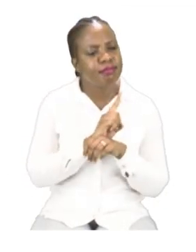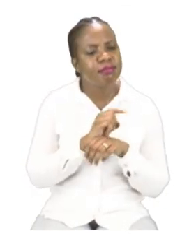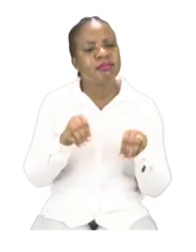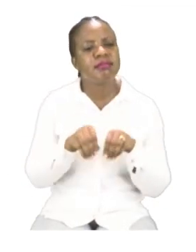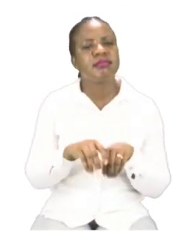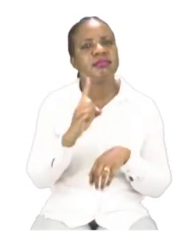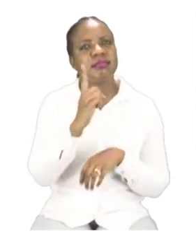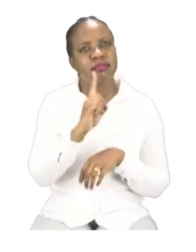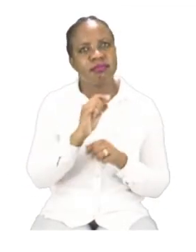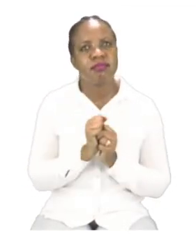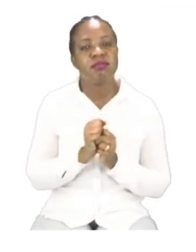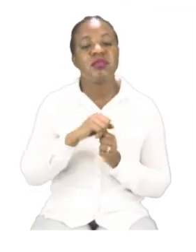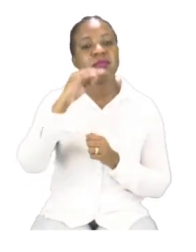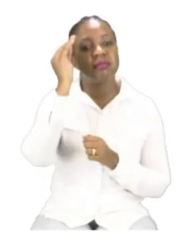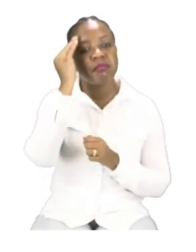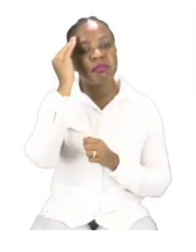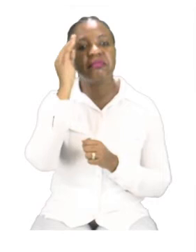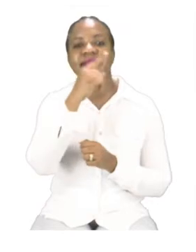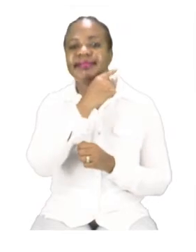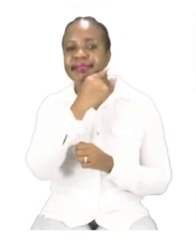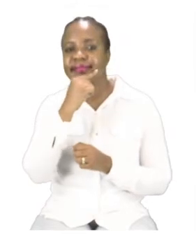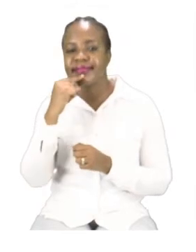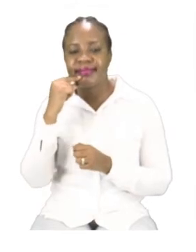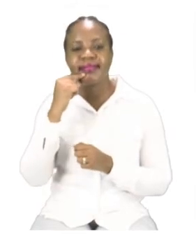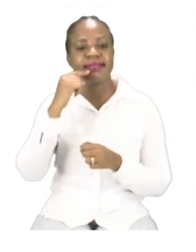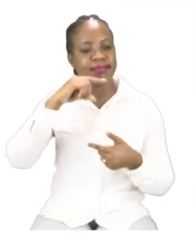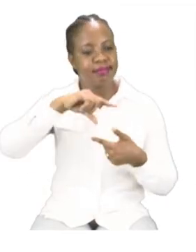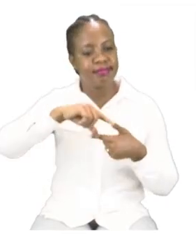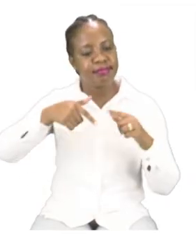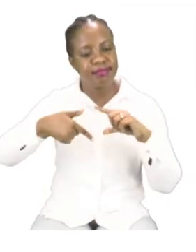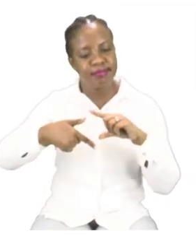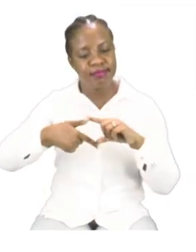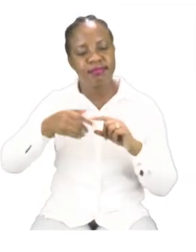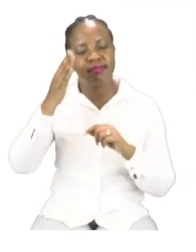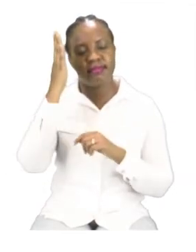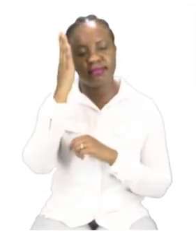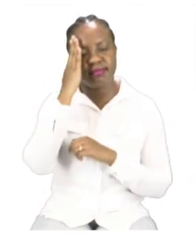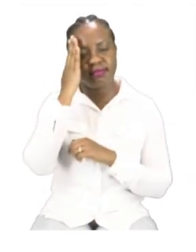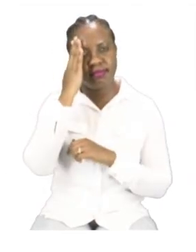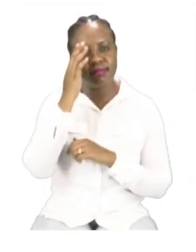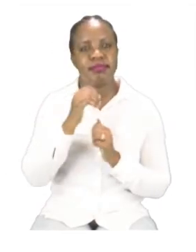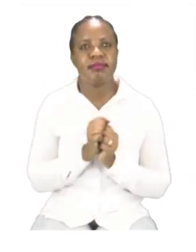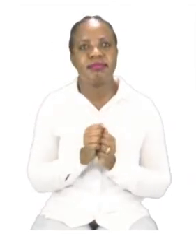to know our shapes before we do anything else. So let us take a look at the board.